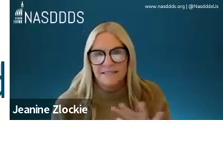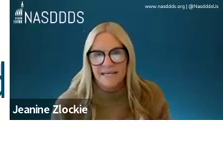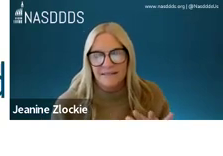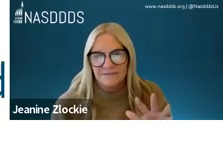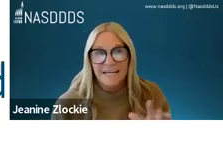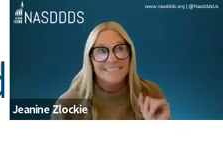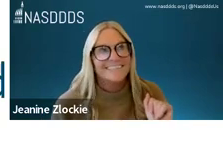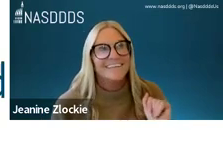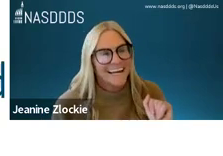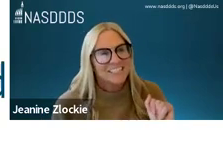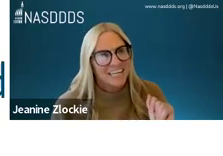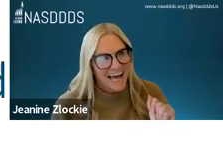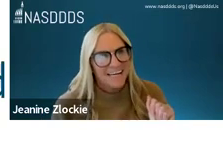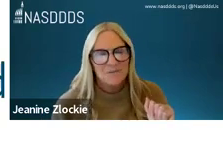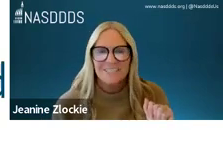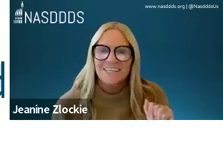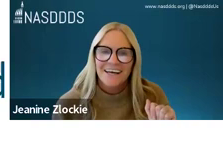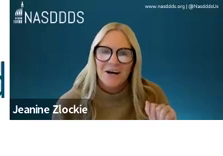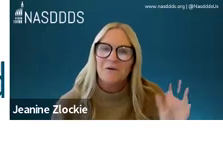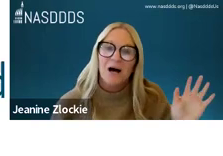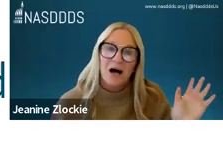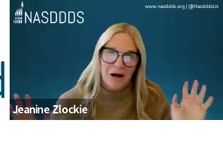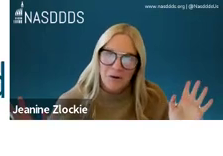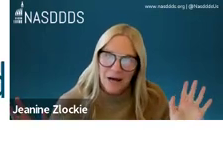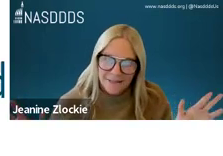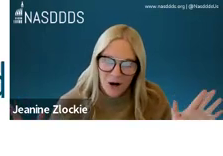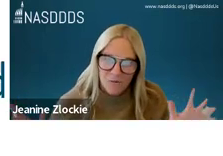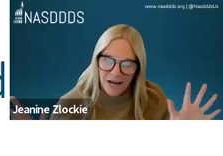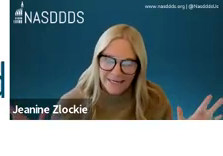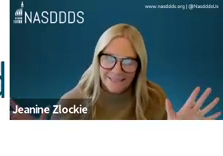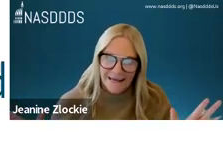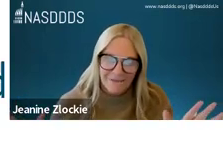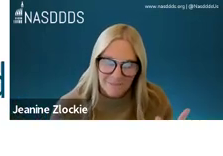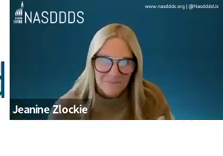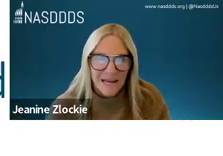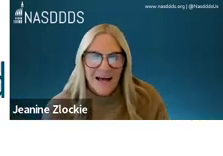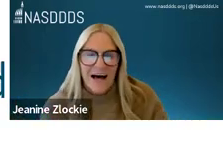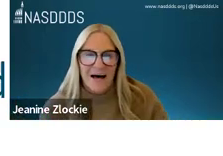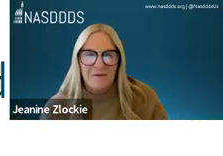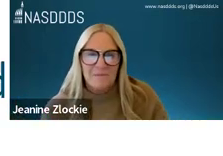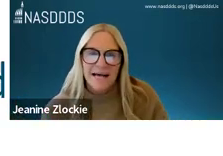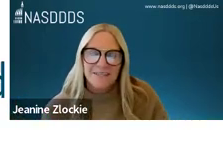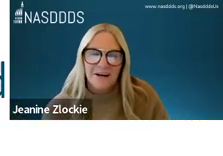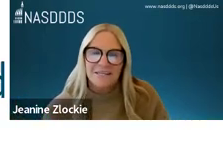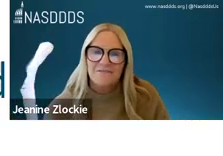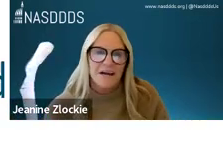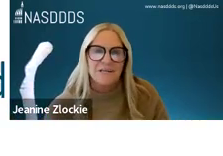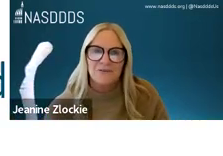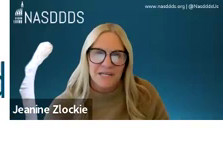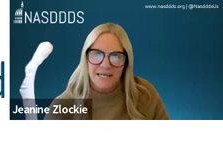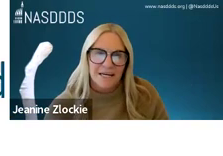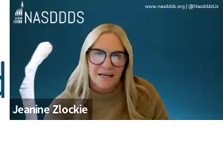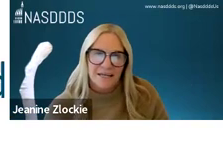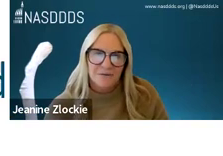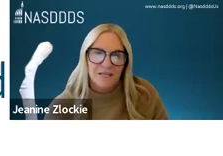Budget Reconciliation Act, which we all know as OBRA 87. PASR is